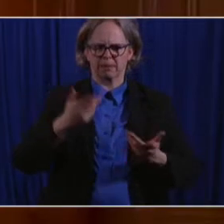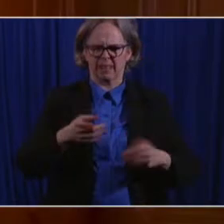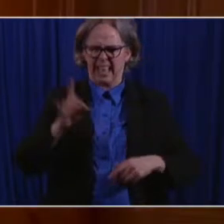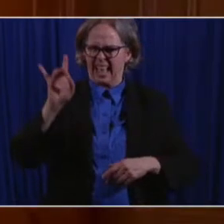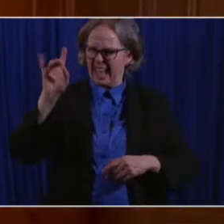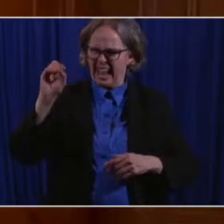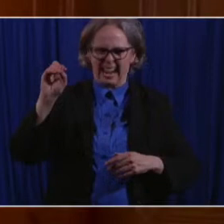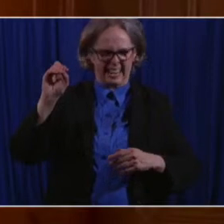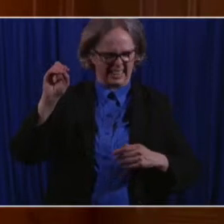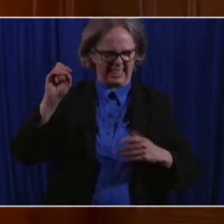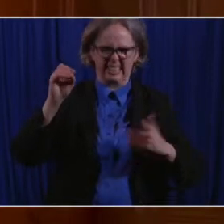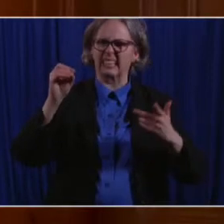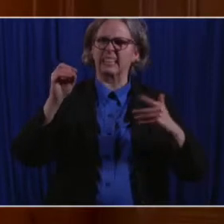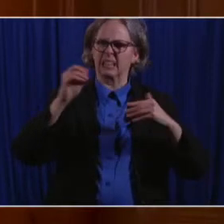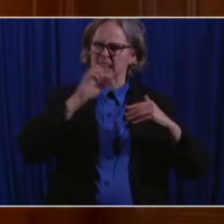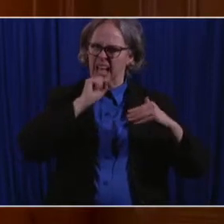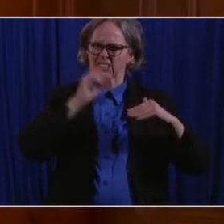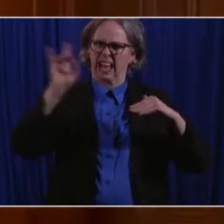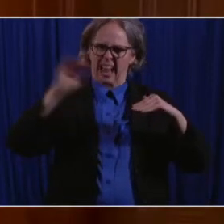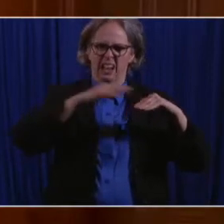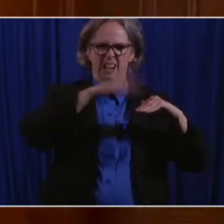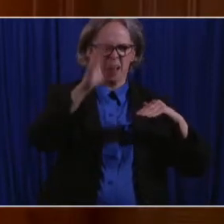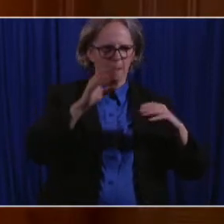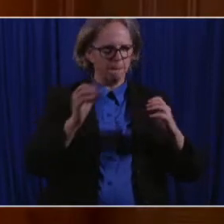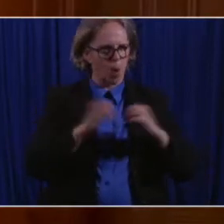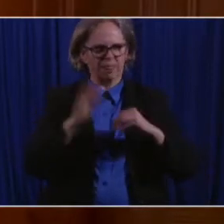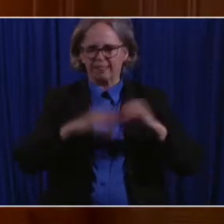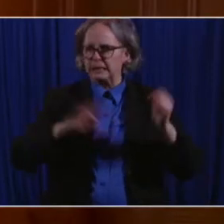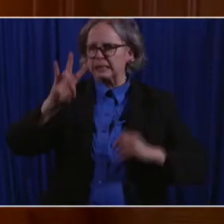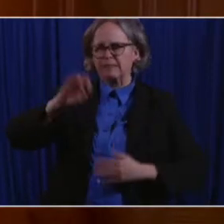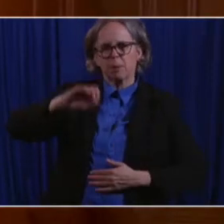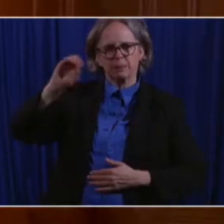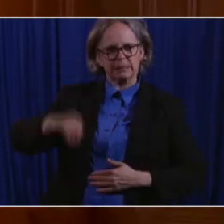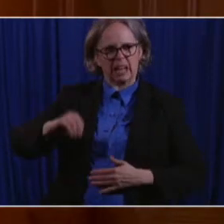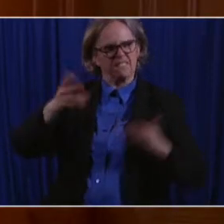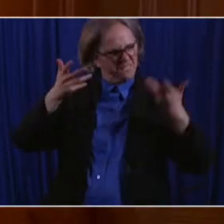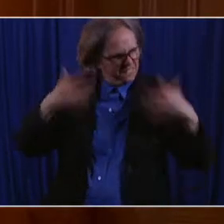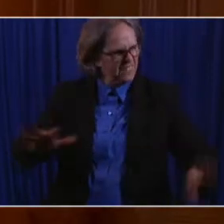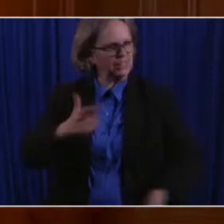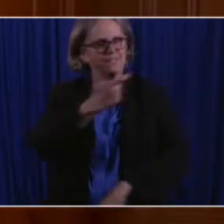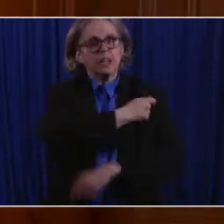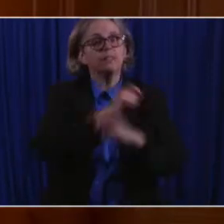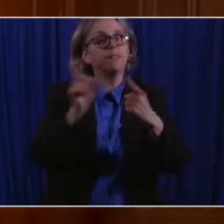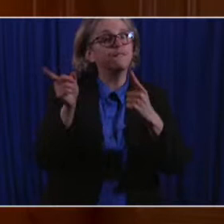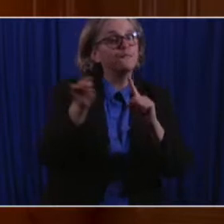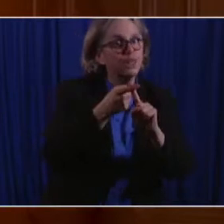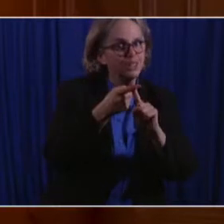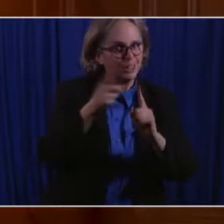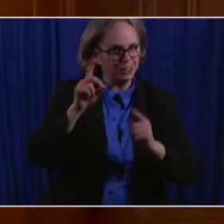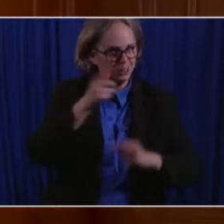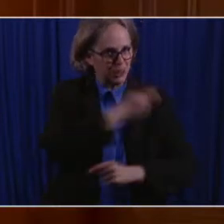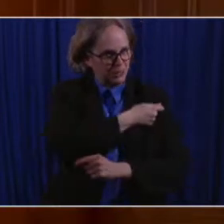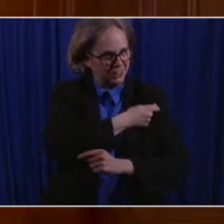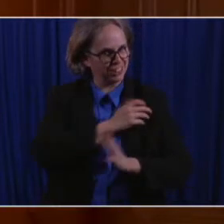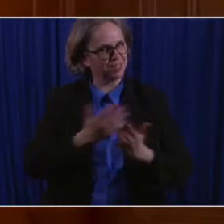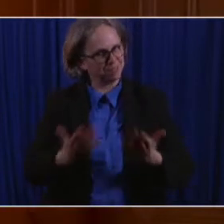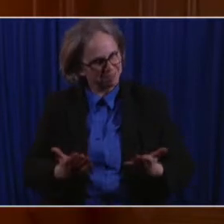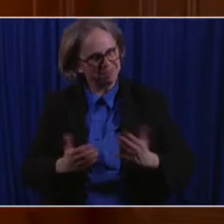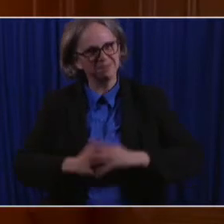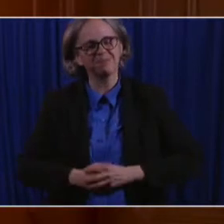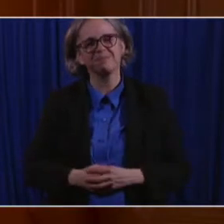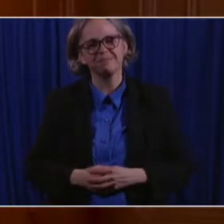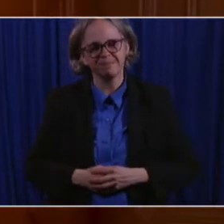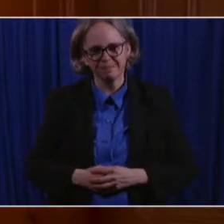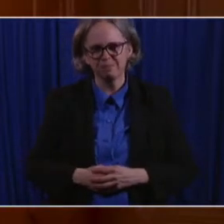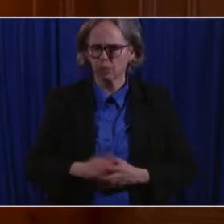we have now gone over 70% of the people in the state of Ohio who are 80 years of age or older who have gotten the